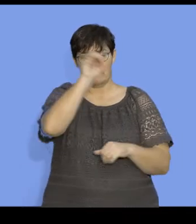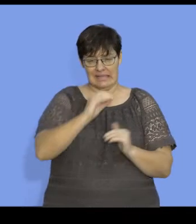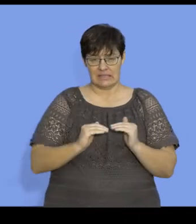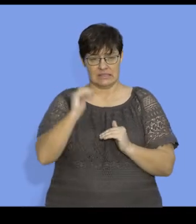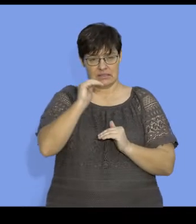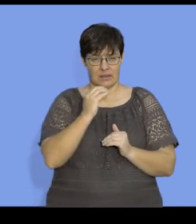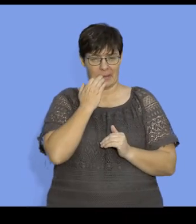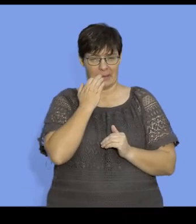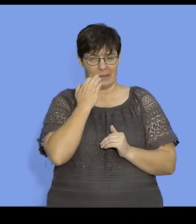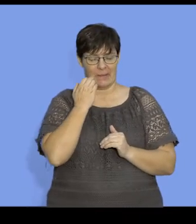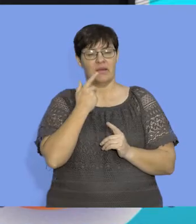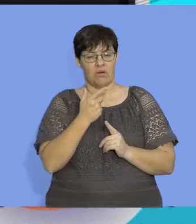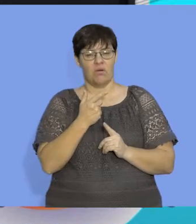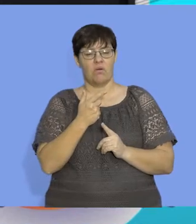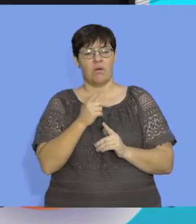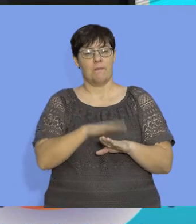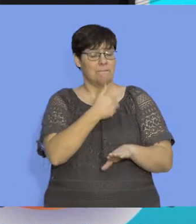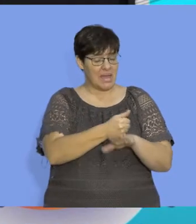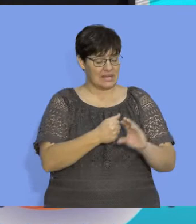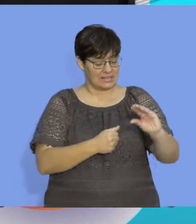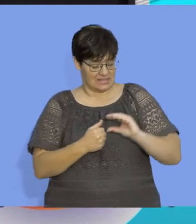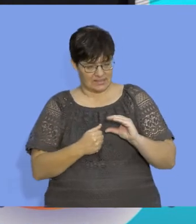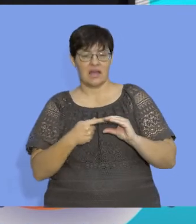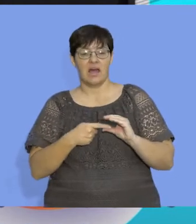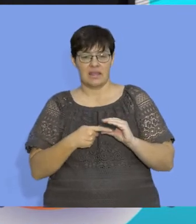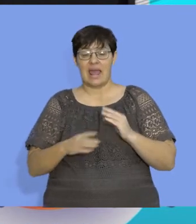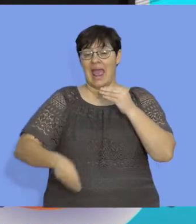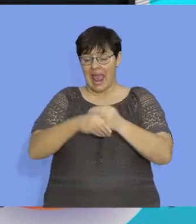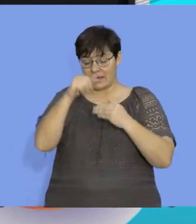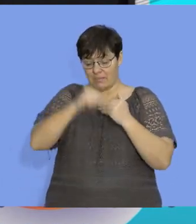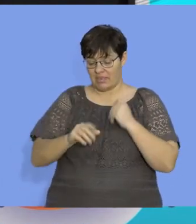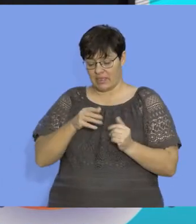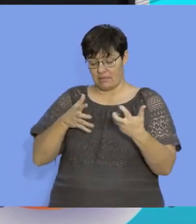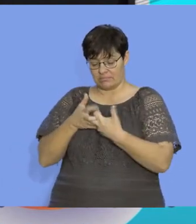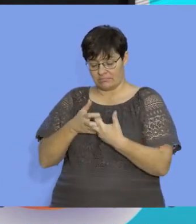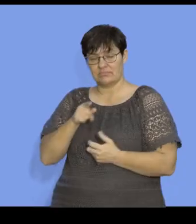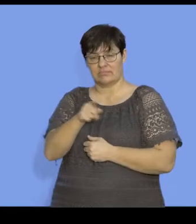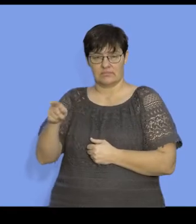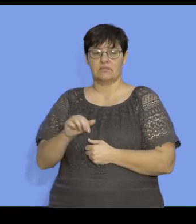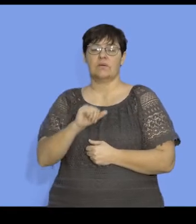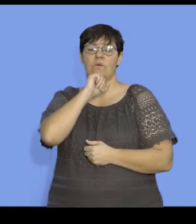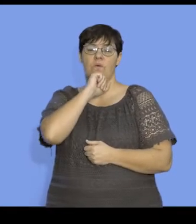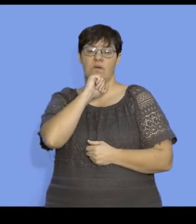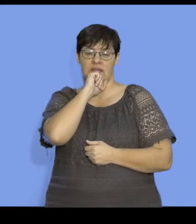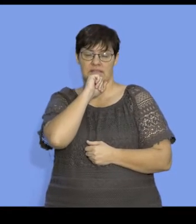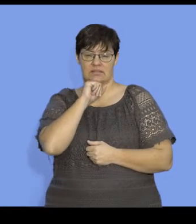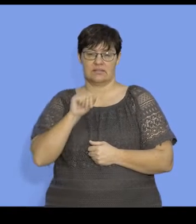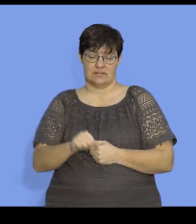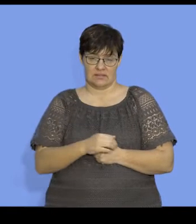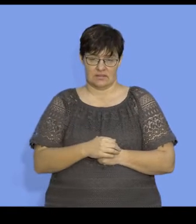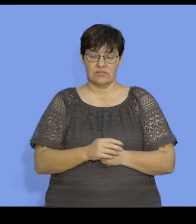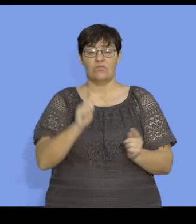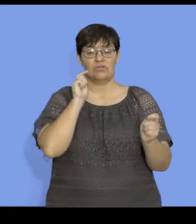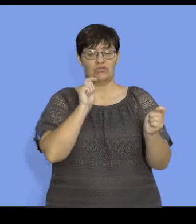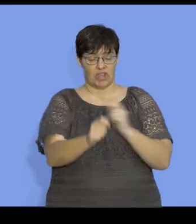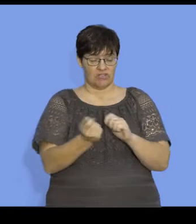increase from the base month that's given to you, add it to the month in which you are increasing, namely August, and therefore the